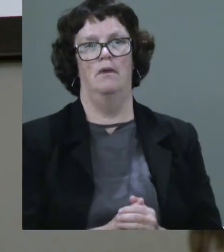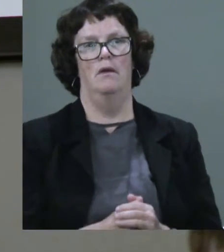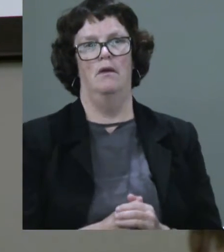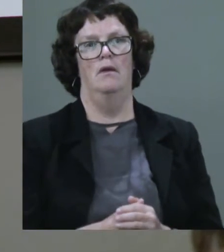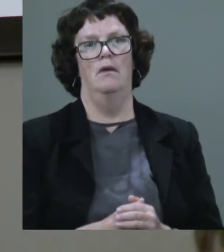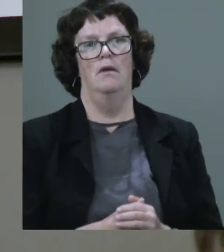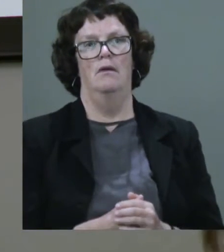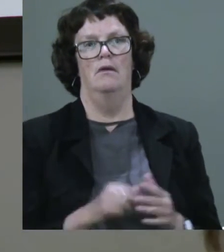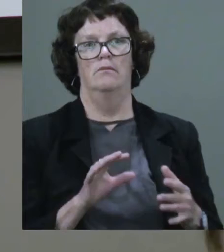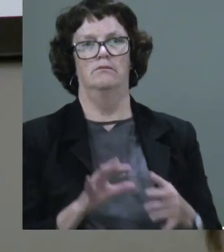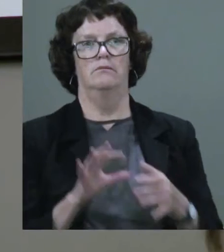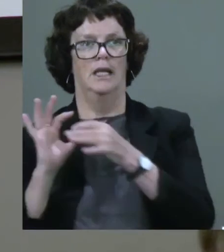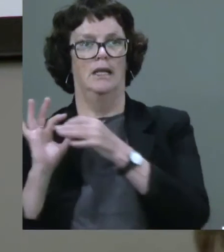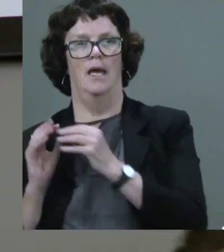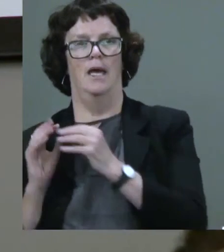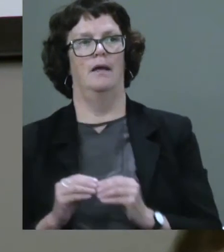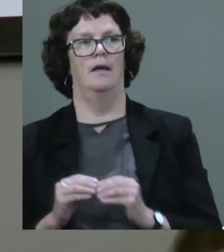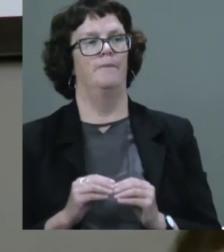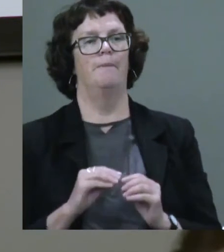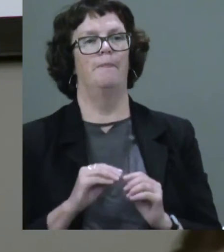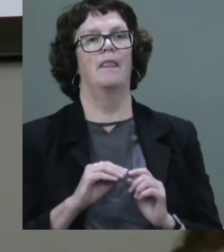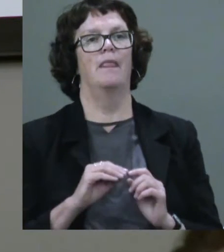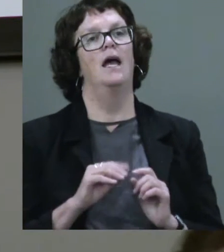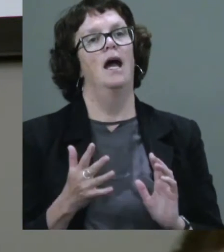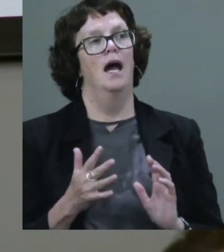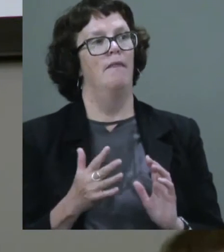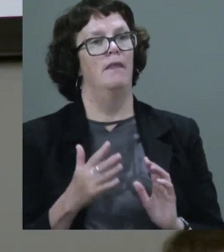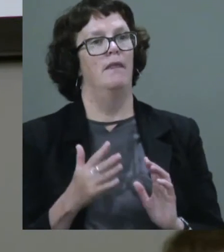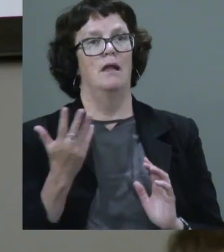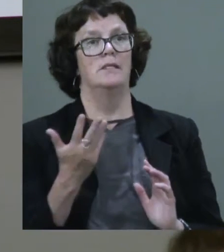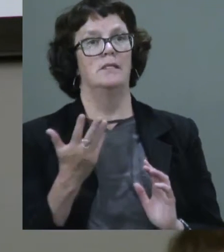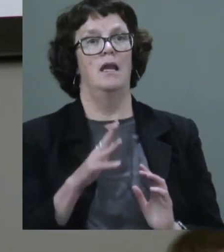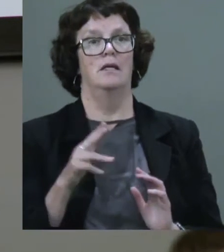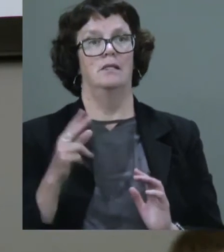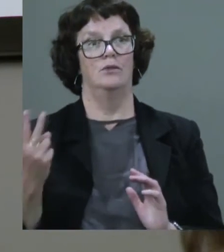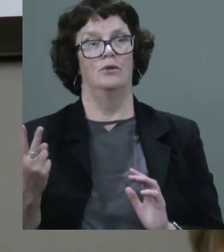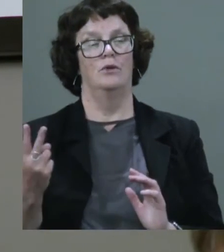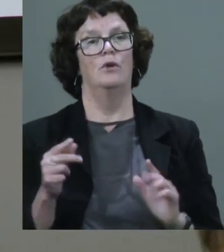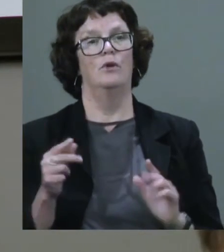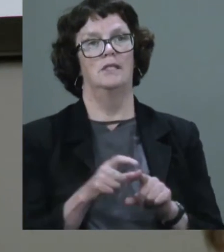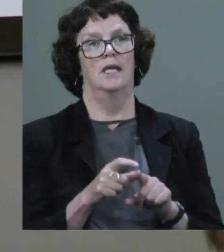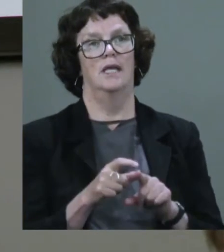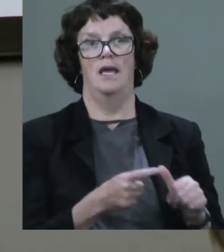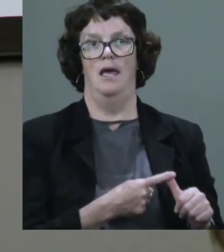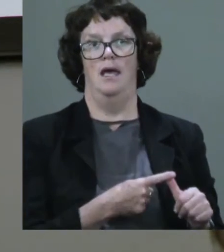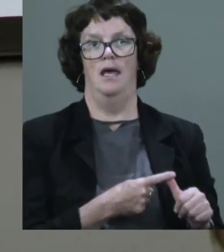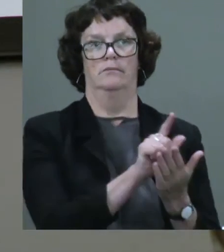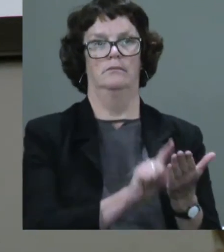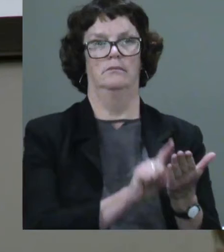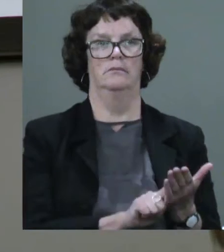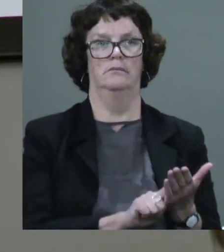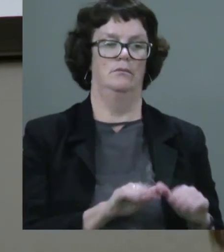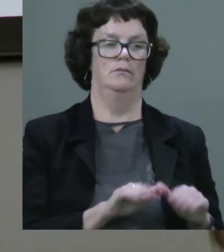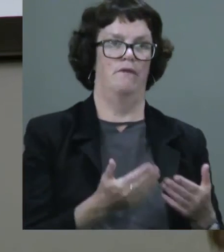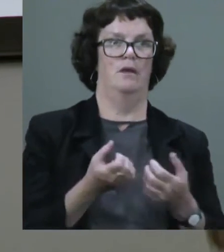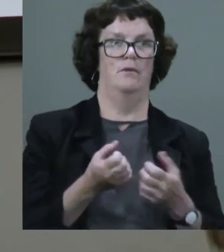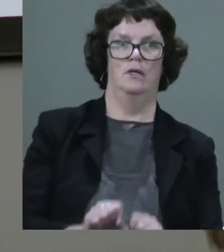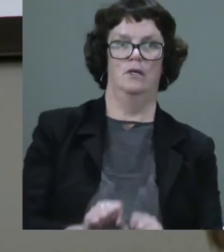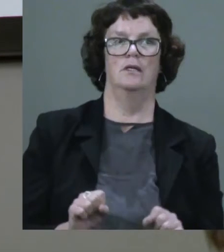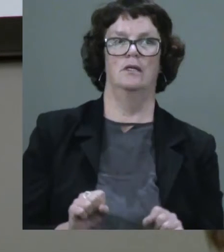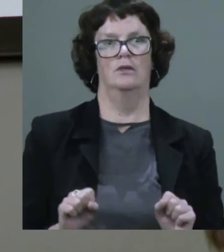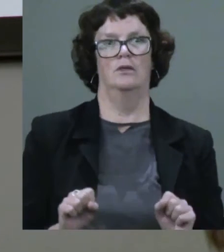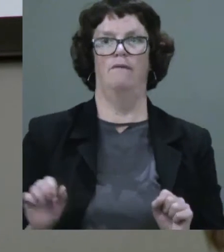far. In 92, along came the Disability Discrimination Act to provide protection for all Australians